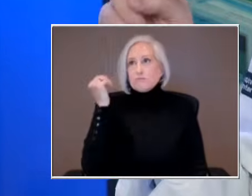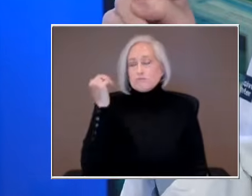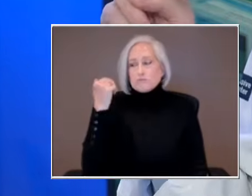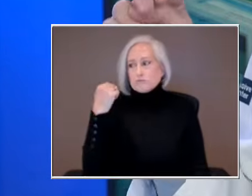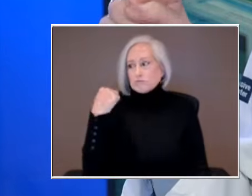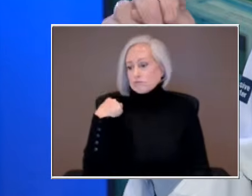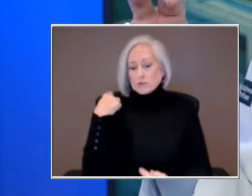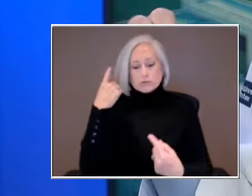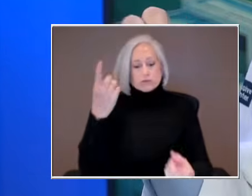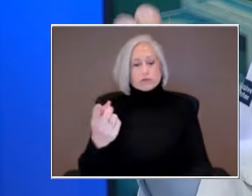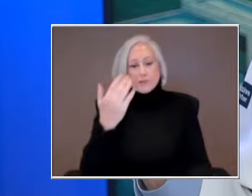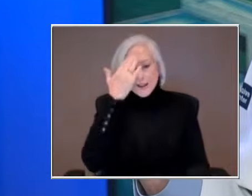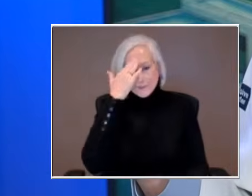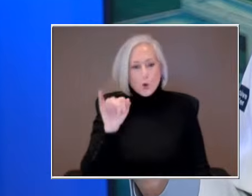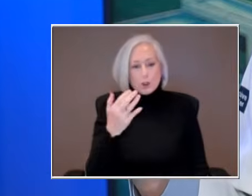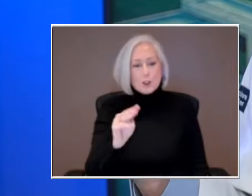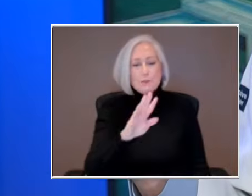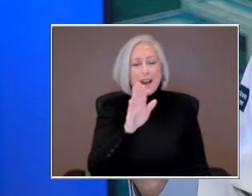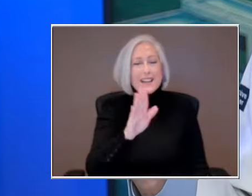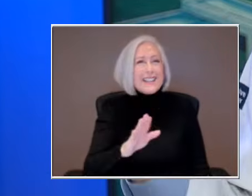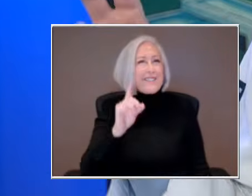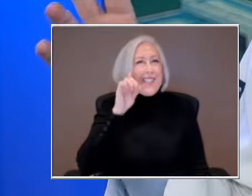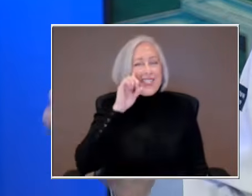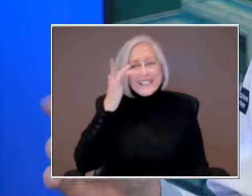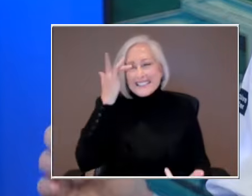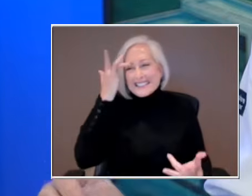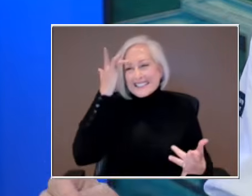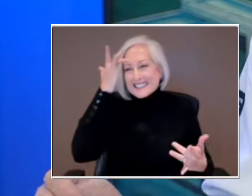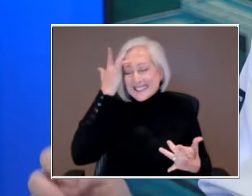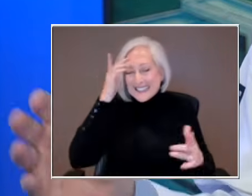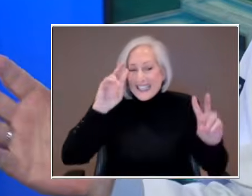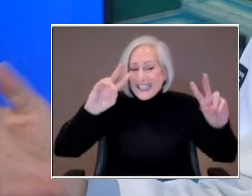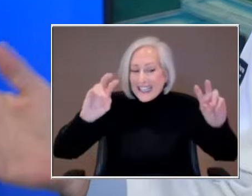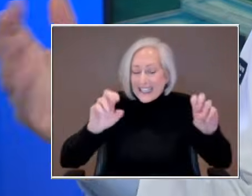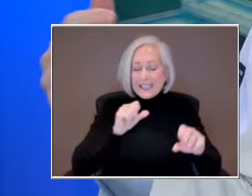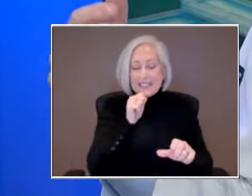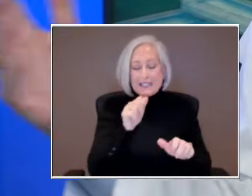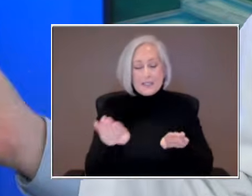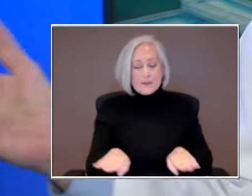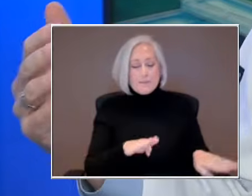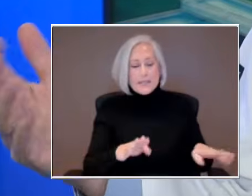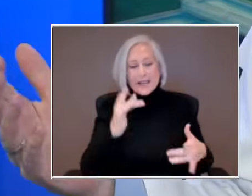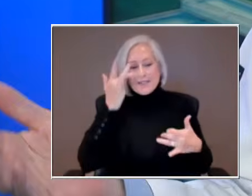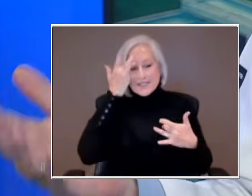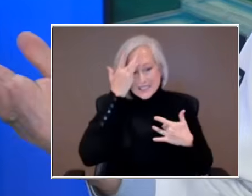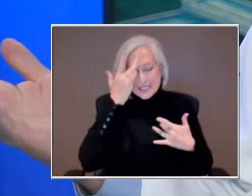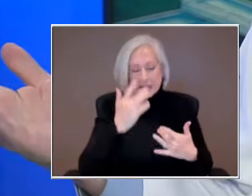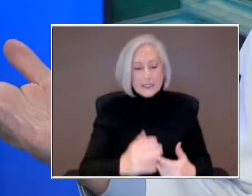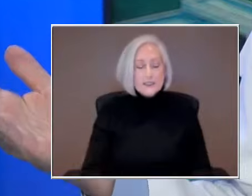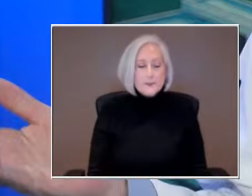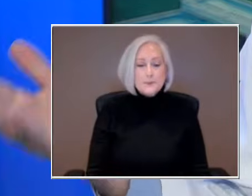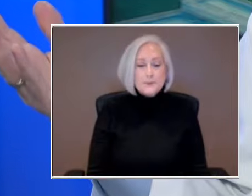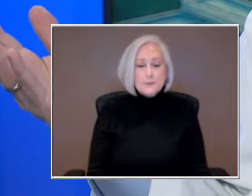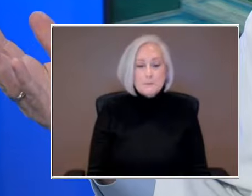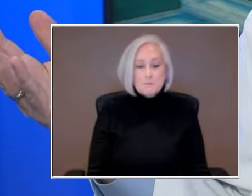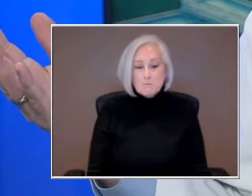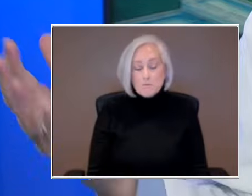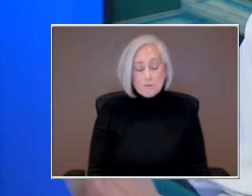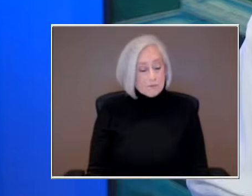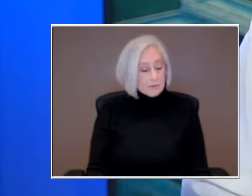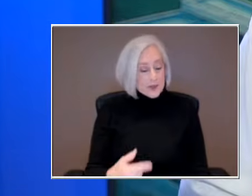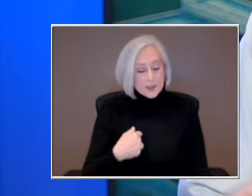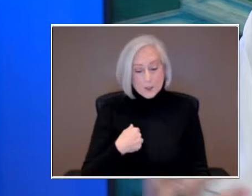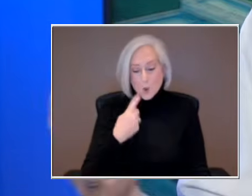him sick in the way that he acts, right? That's not how he acts. What a compliment. But I can see a